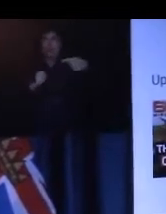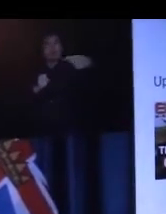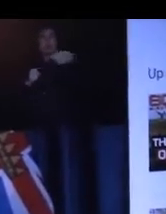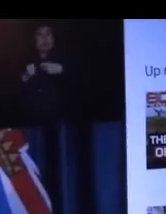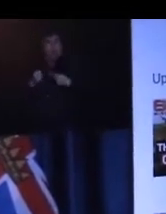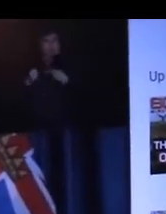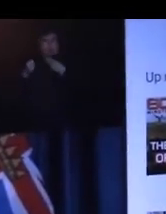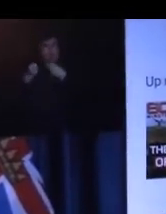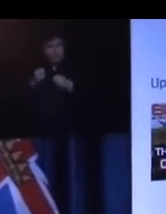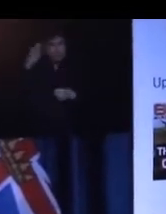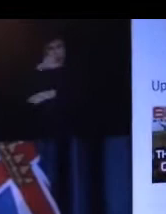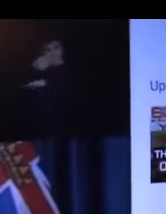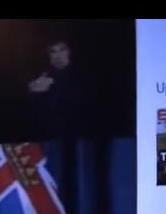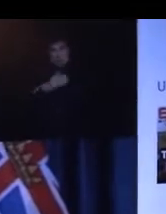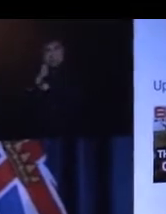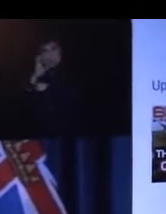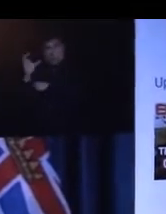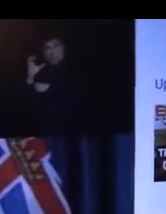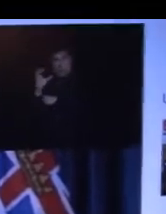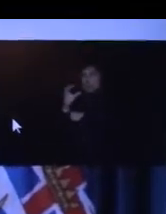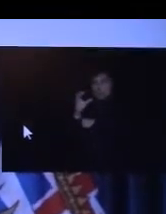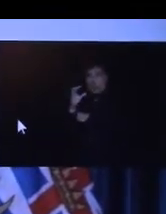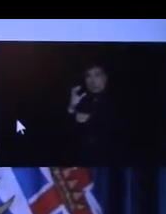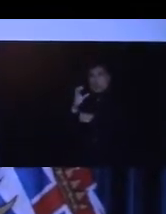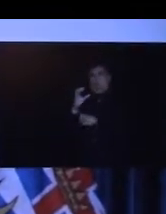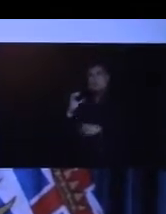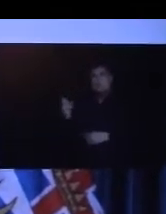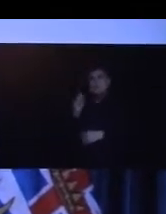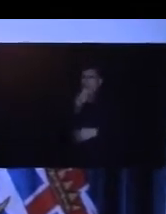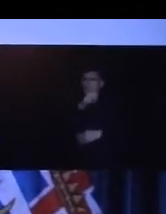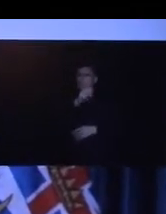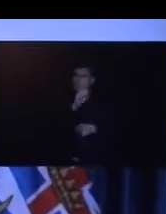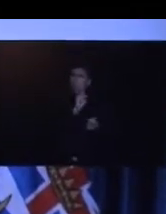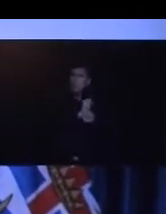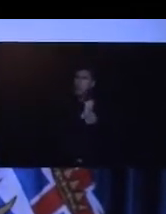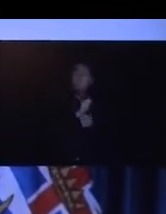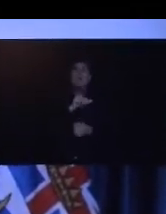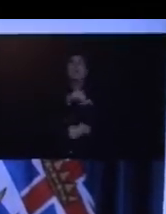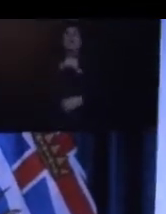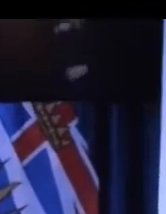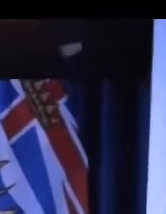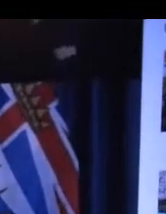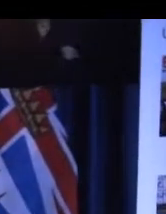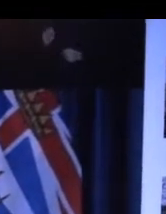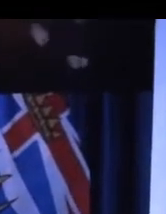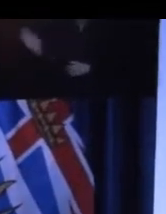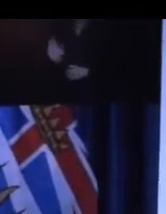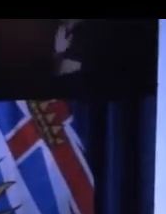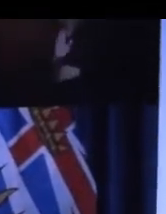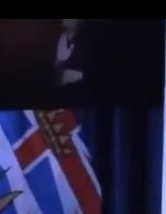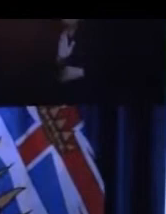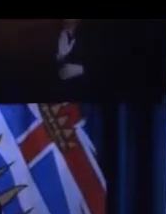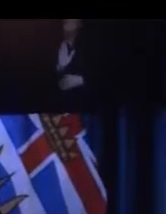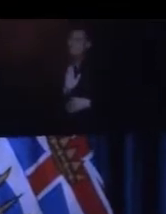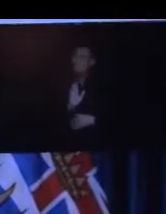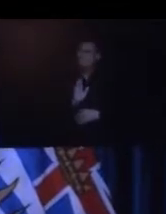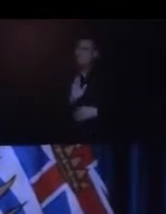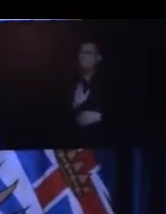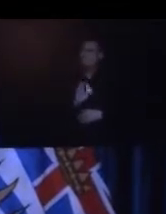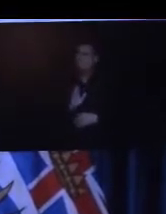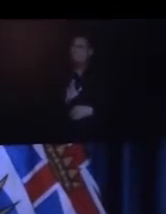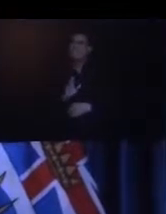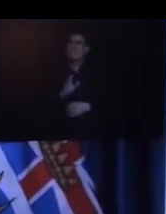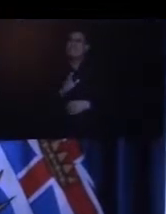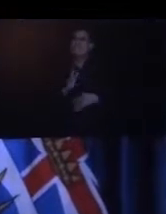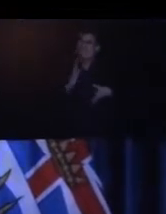9th. Sorry, July 9th. From the essential work that they are doing. 2020. Again, those are... This is apparently